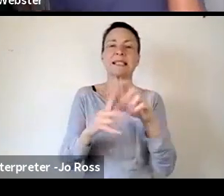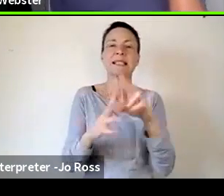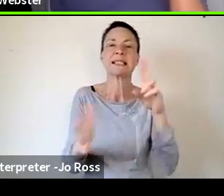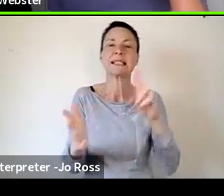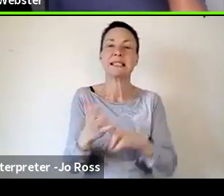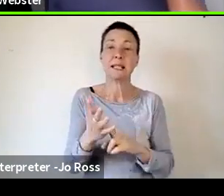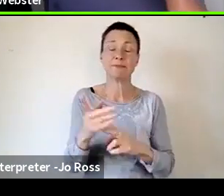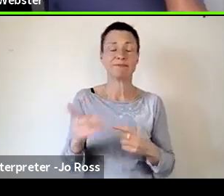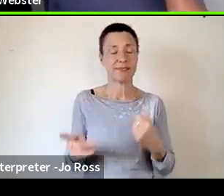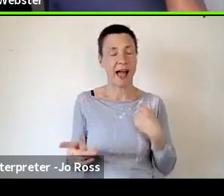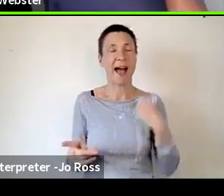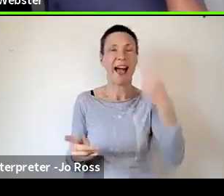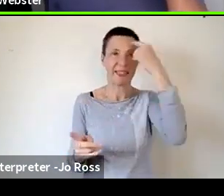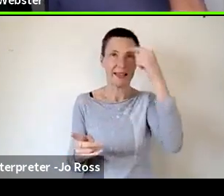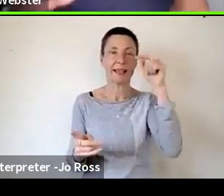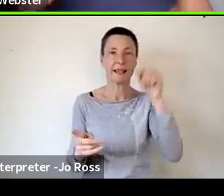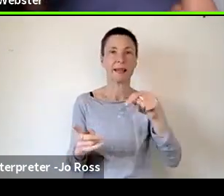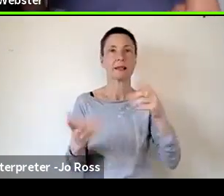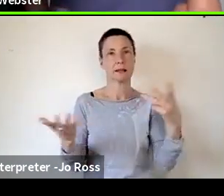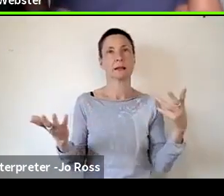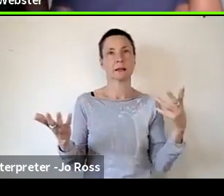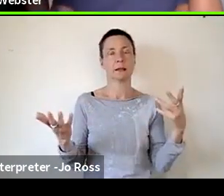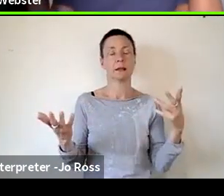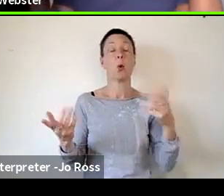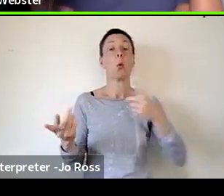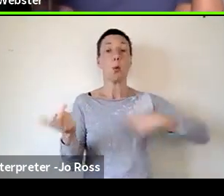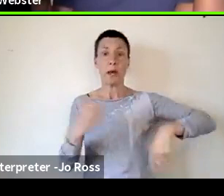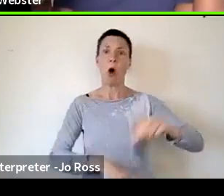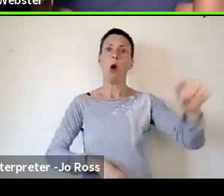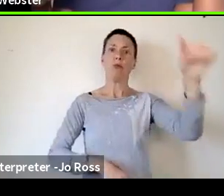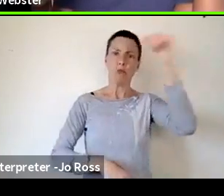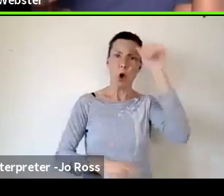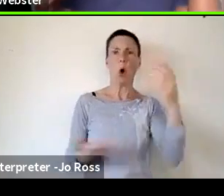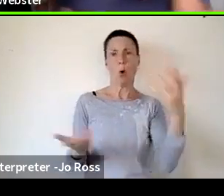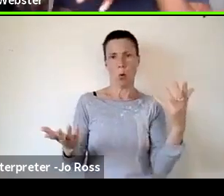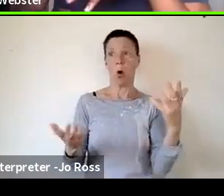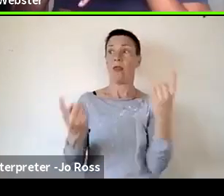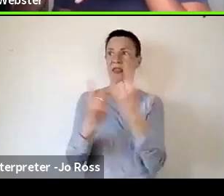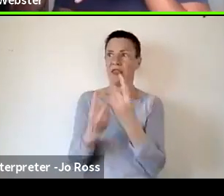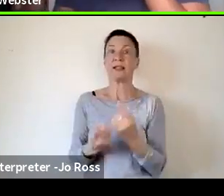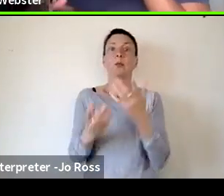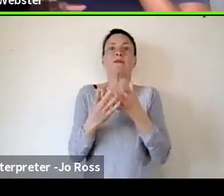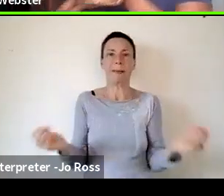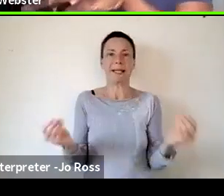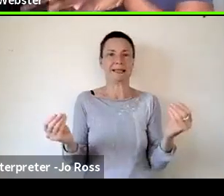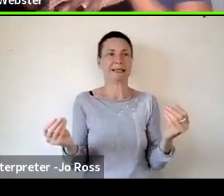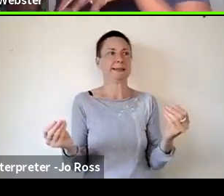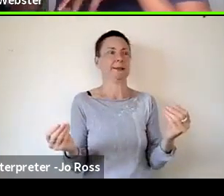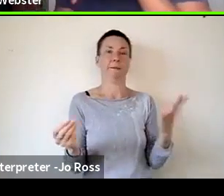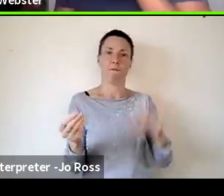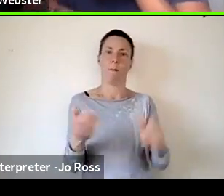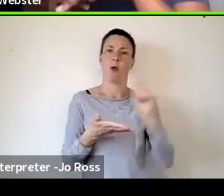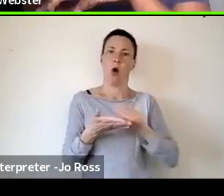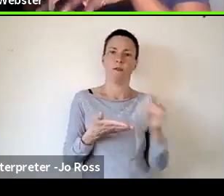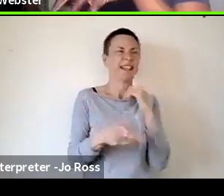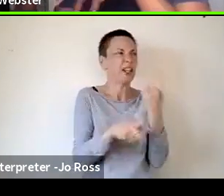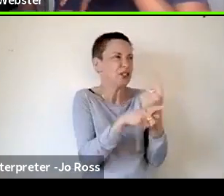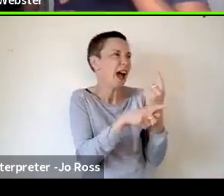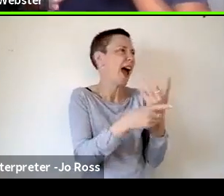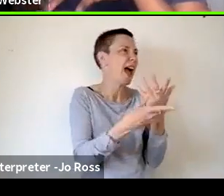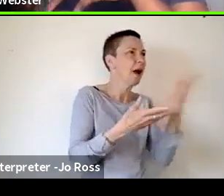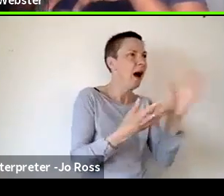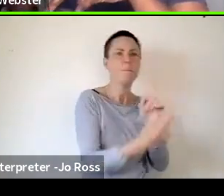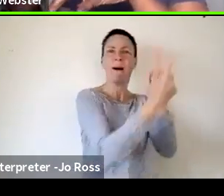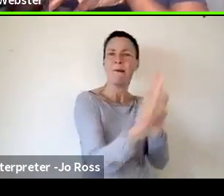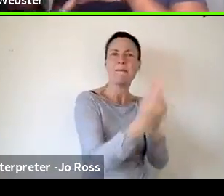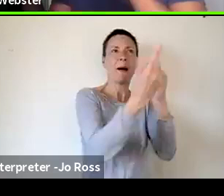I think it would be, I think we all know and have awareness of the things that we've missed from the office, which is, you know, small talk and those